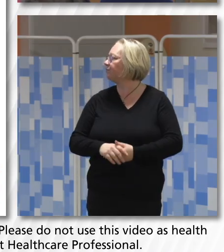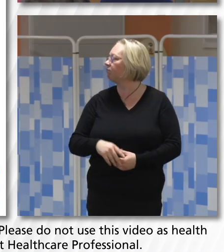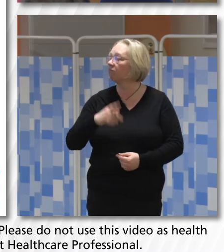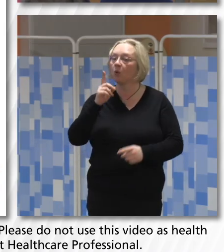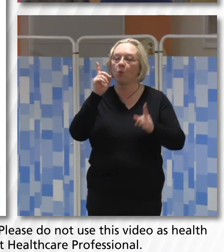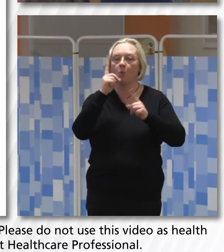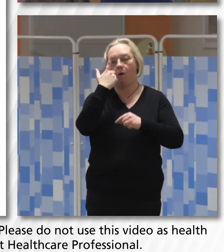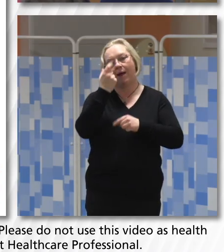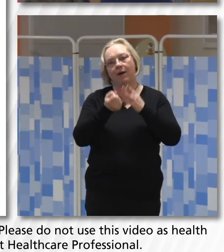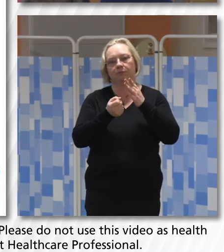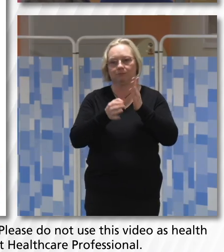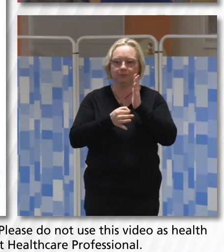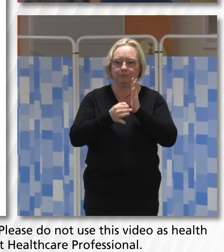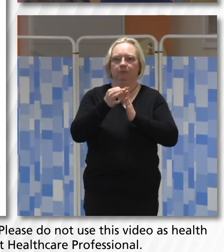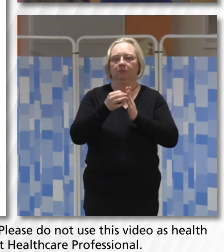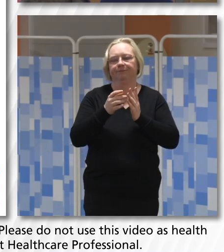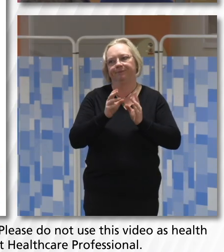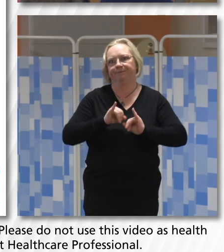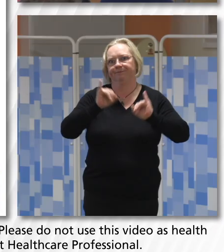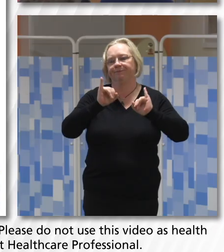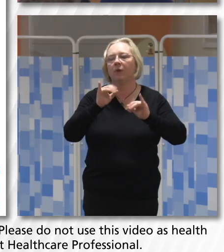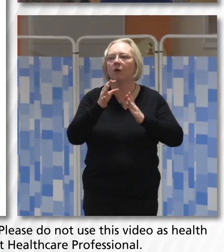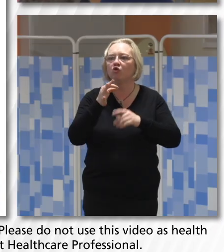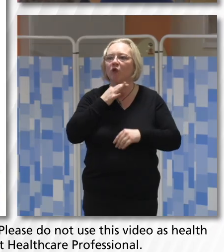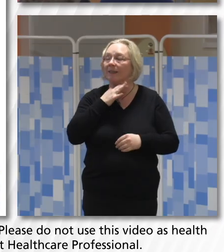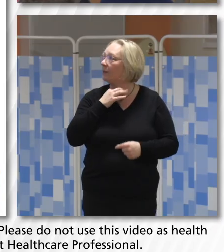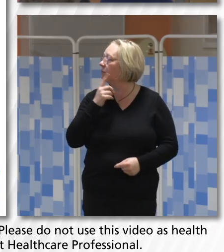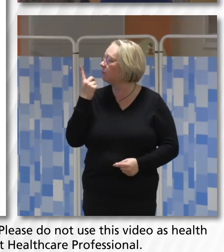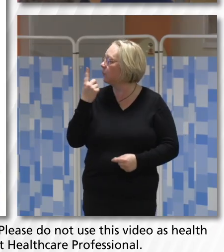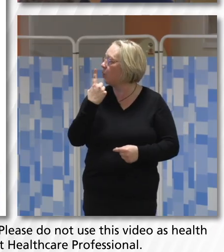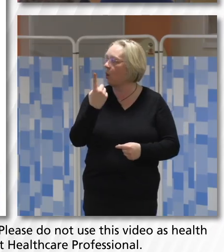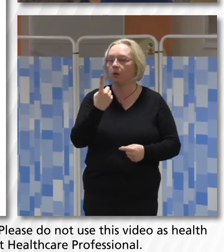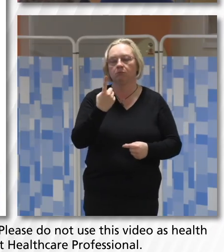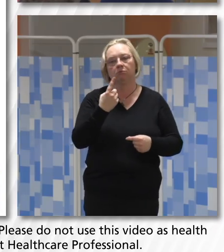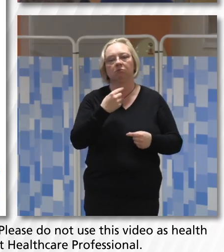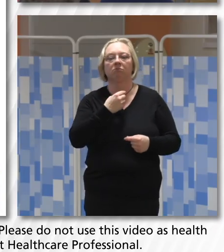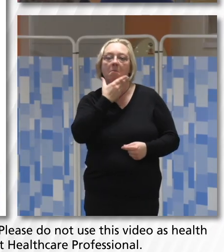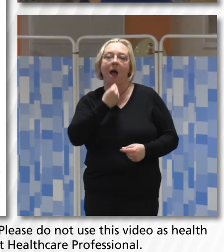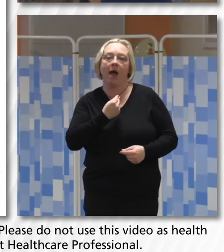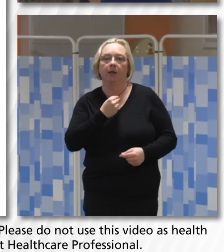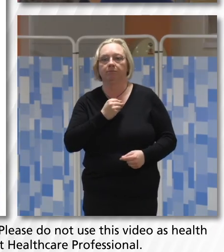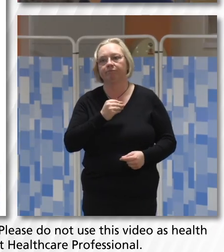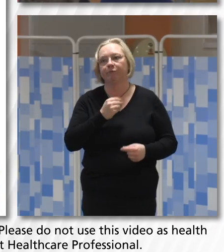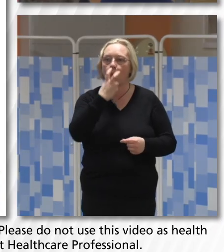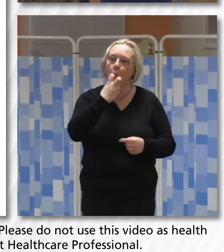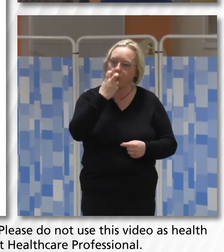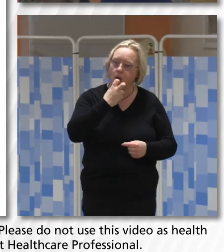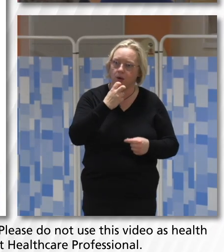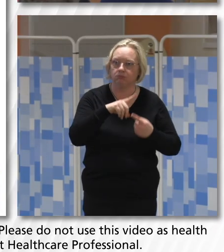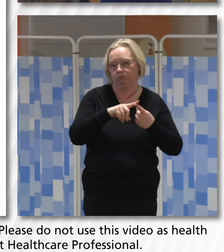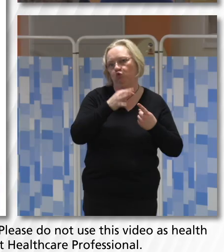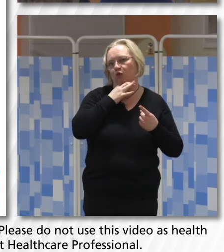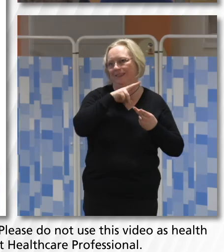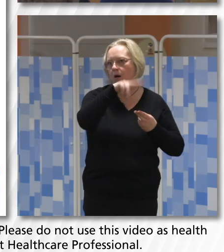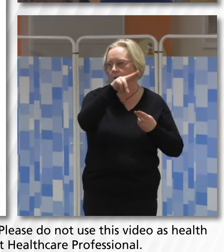of getting Parkinson's. One is being a man, and it's also being older. Another